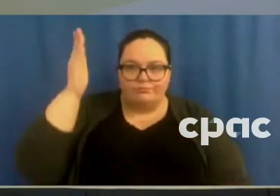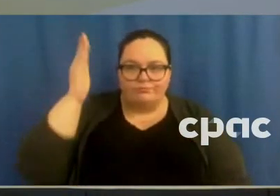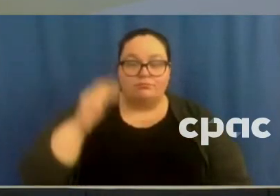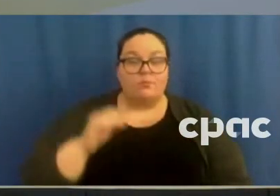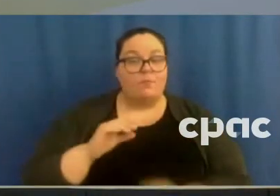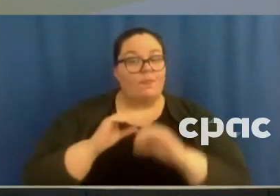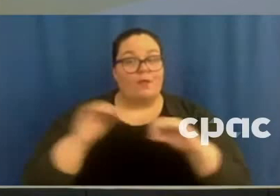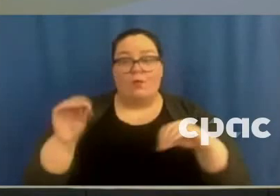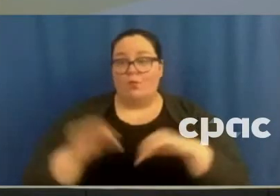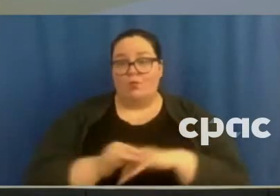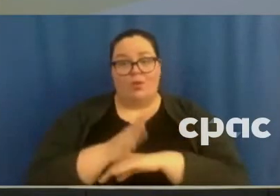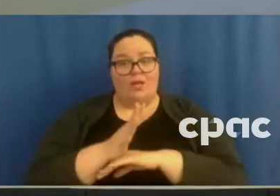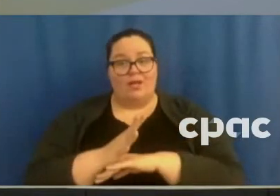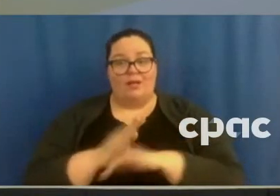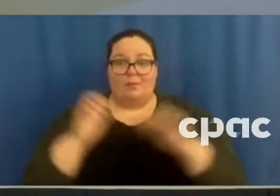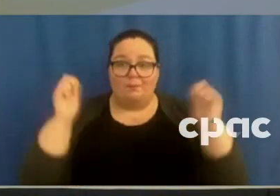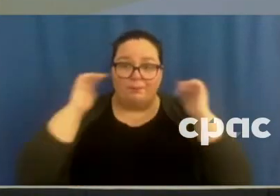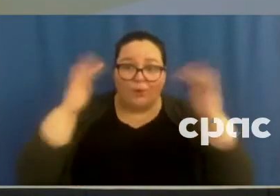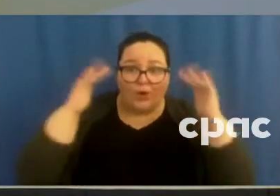are permitted.